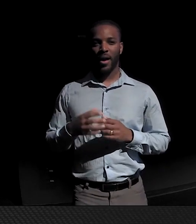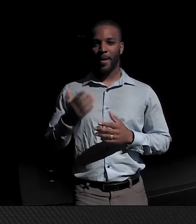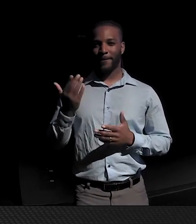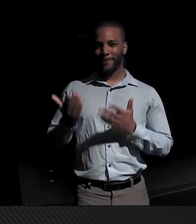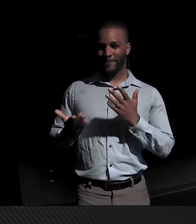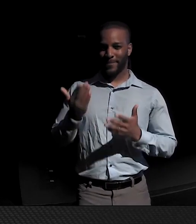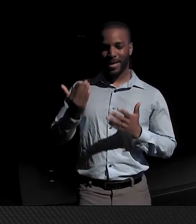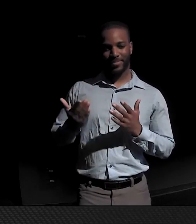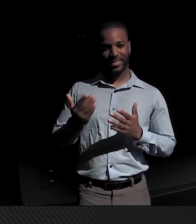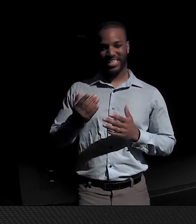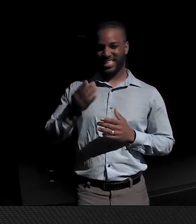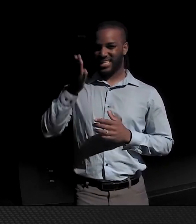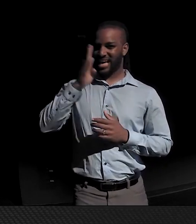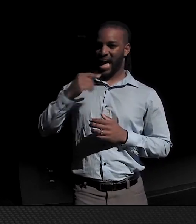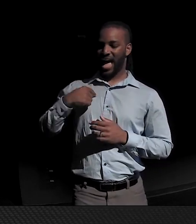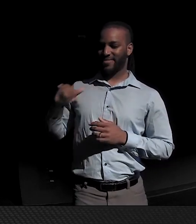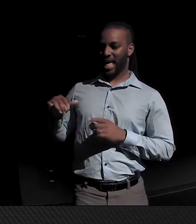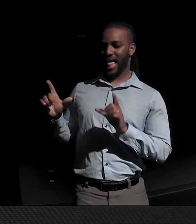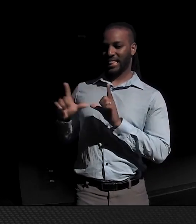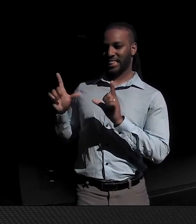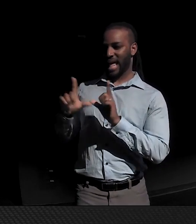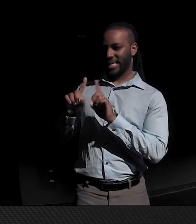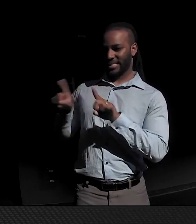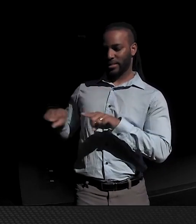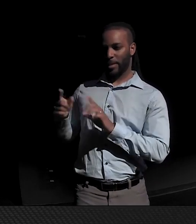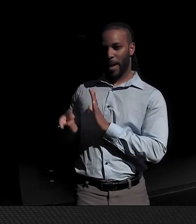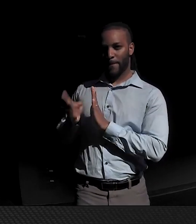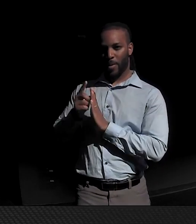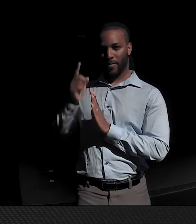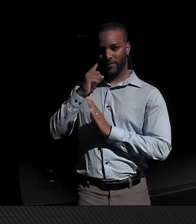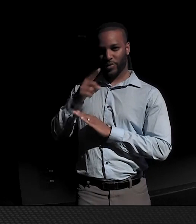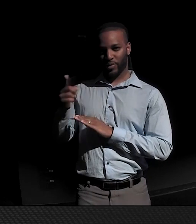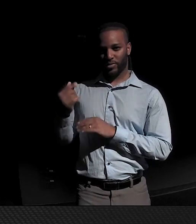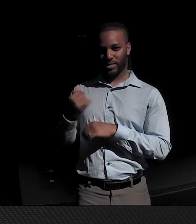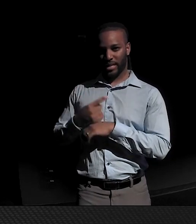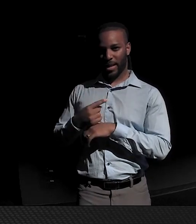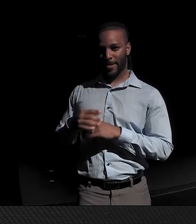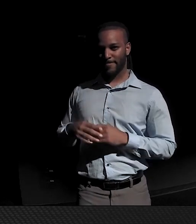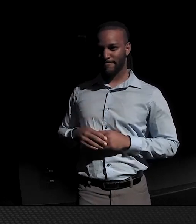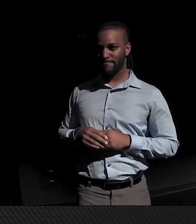feel like maybe God has that license plate moment for you today,